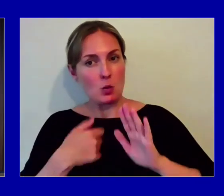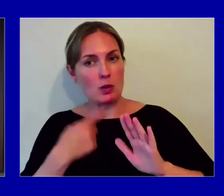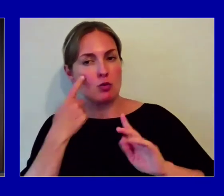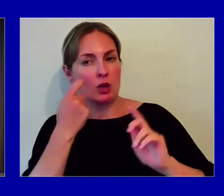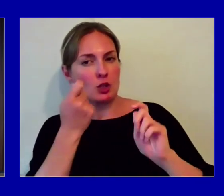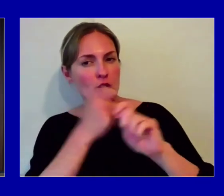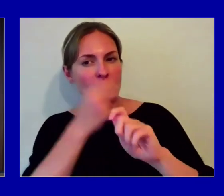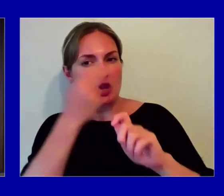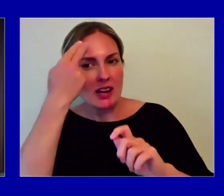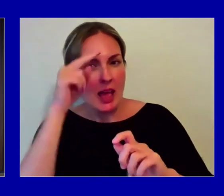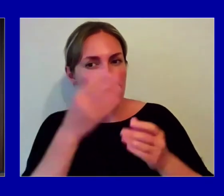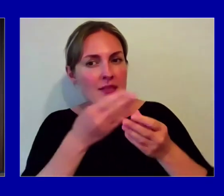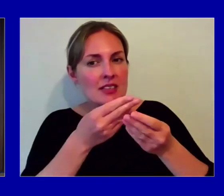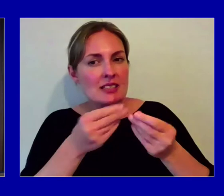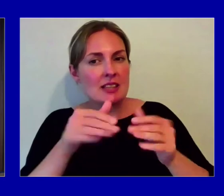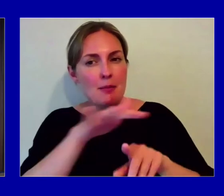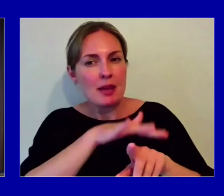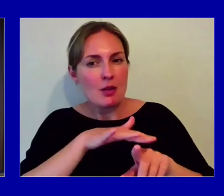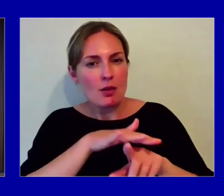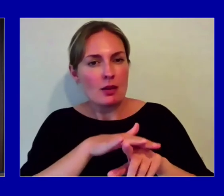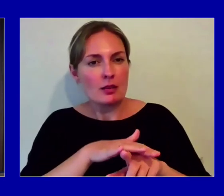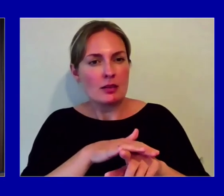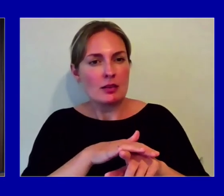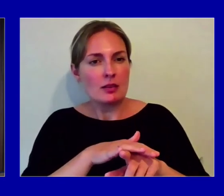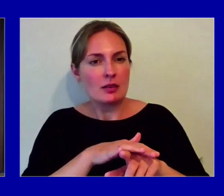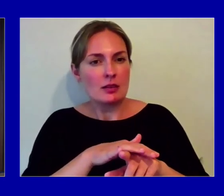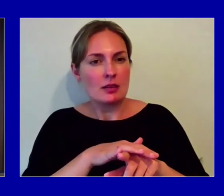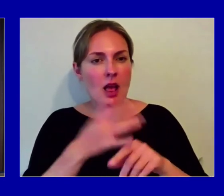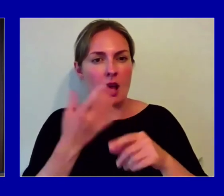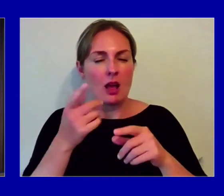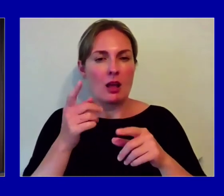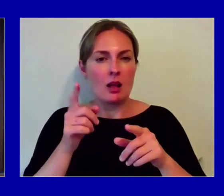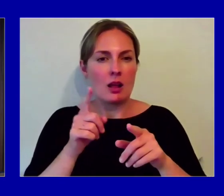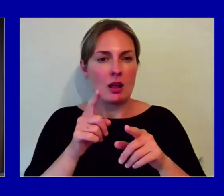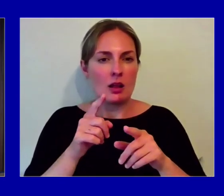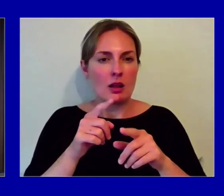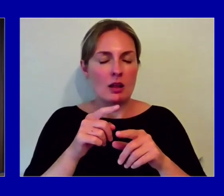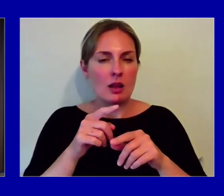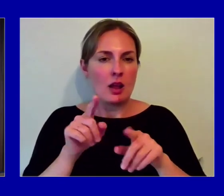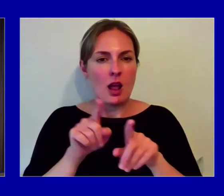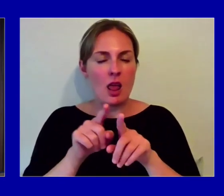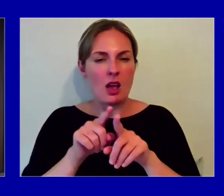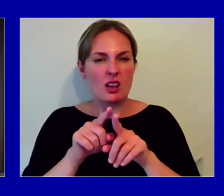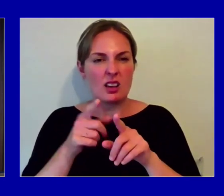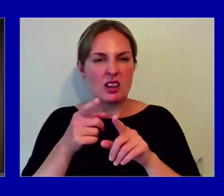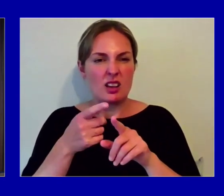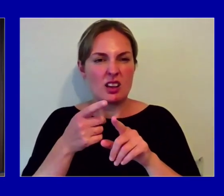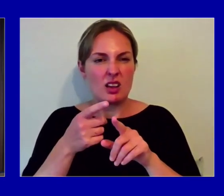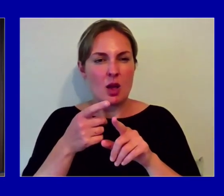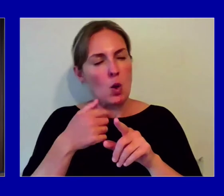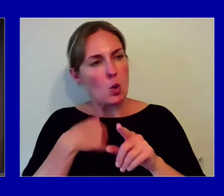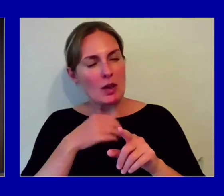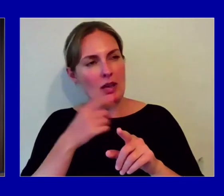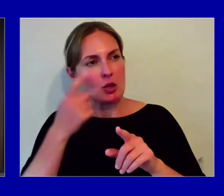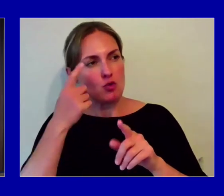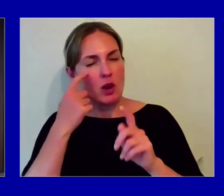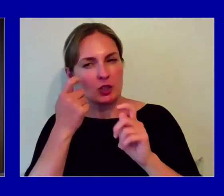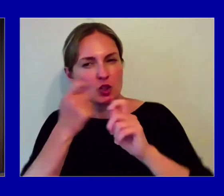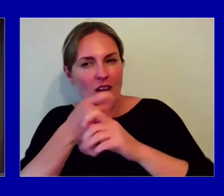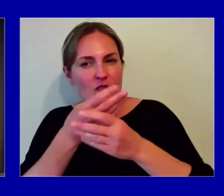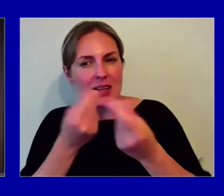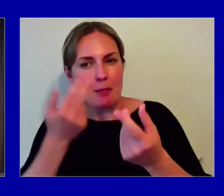There's, um, a park in Ballarat that Uncle Brian named, um, we've called Wubukarang. So we put language back into that area. But